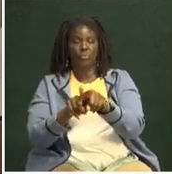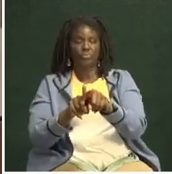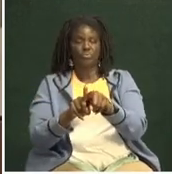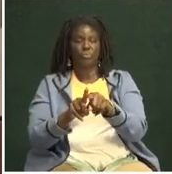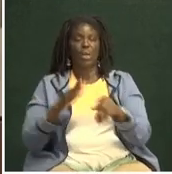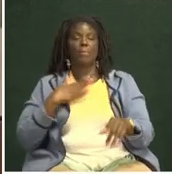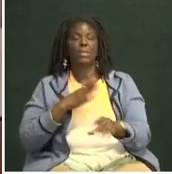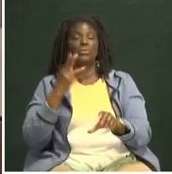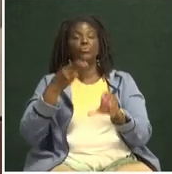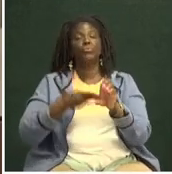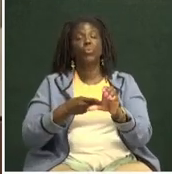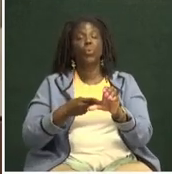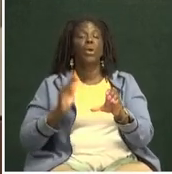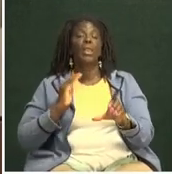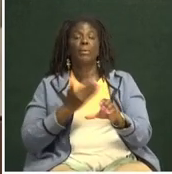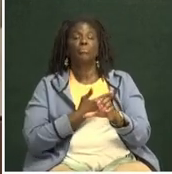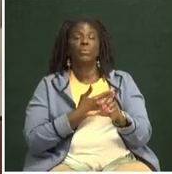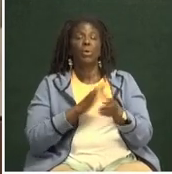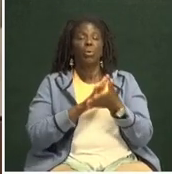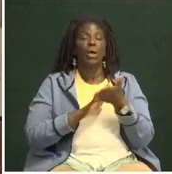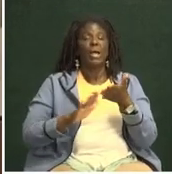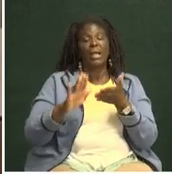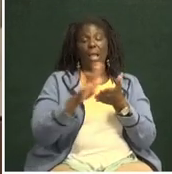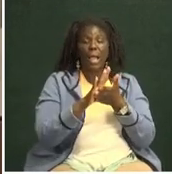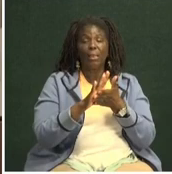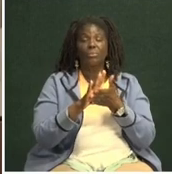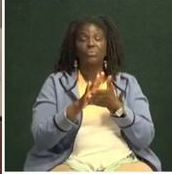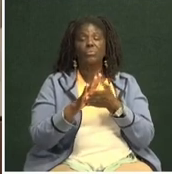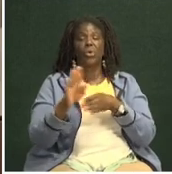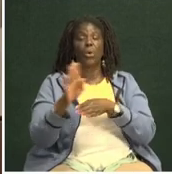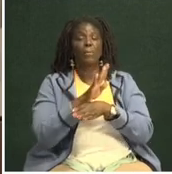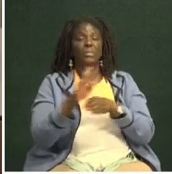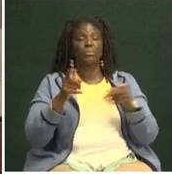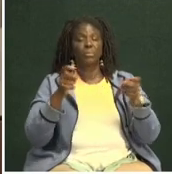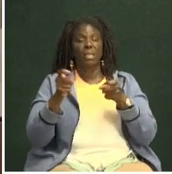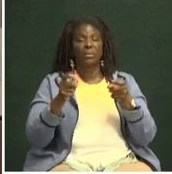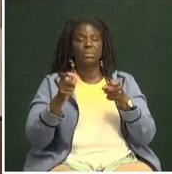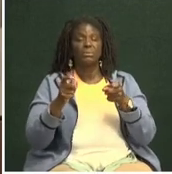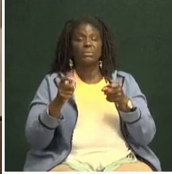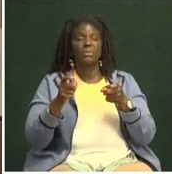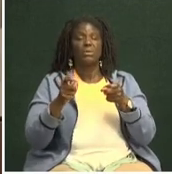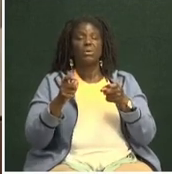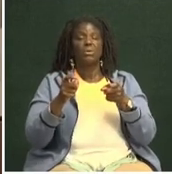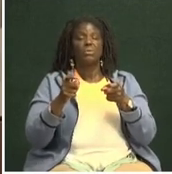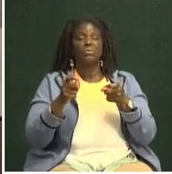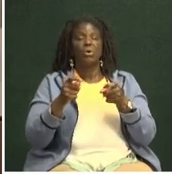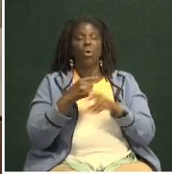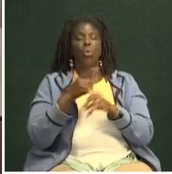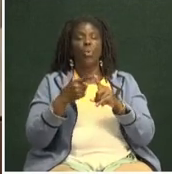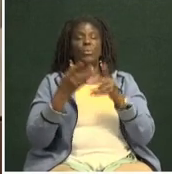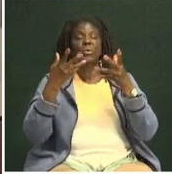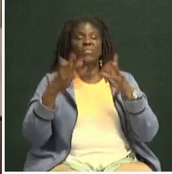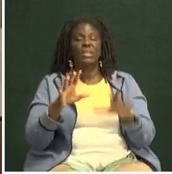Public Management faculty for a meet and greet immediately following the ceremony in Sneaky